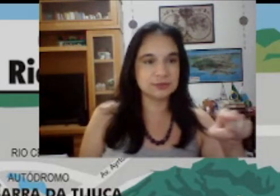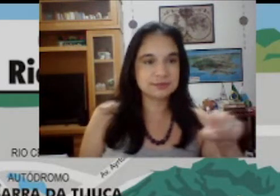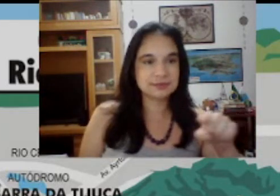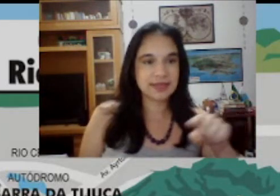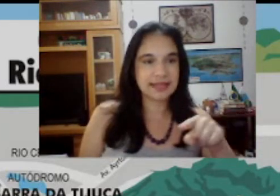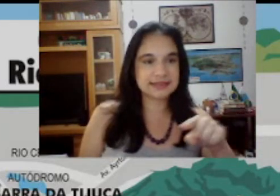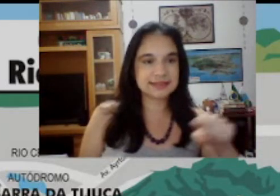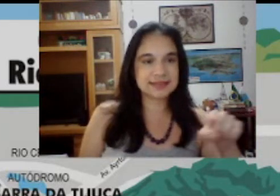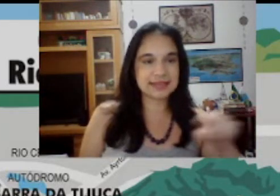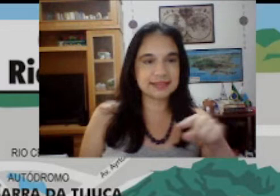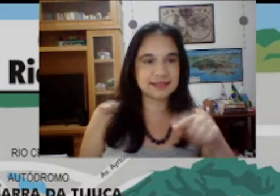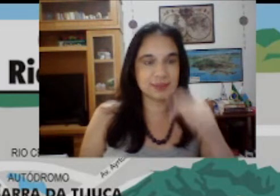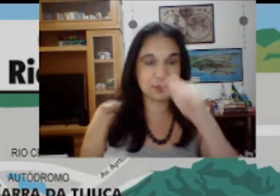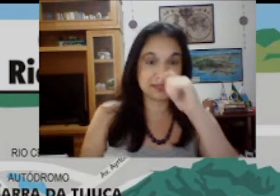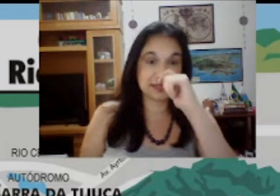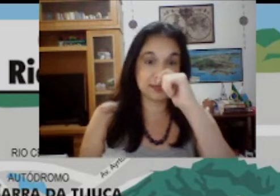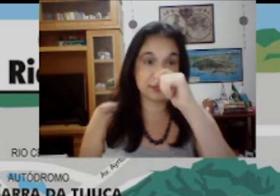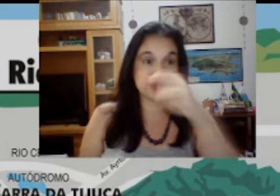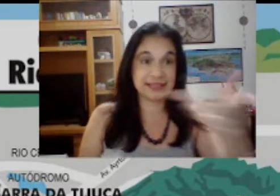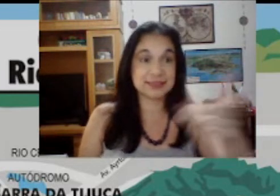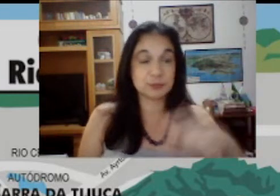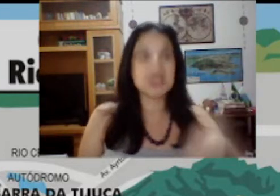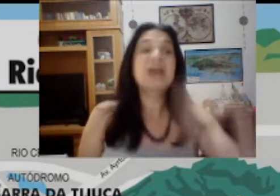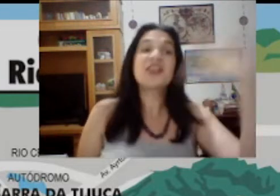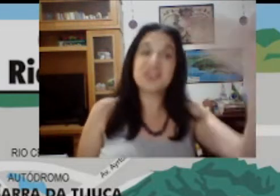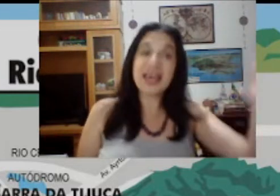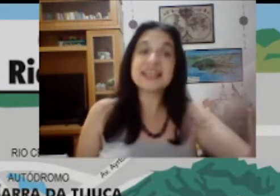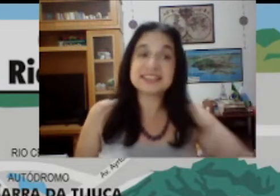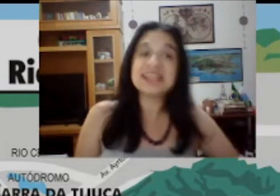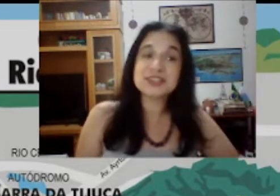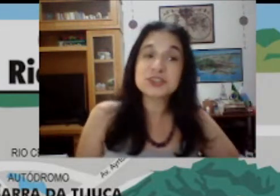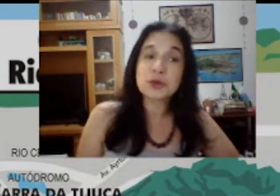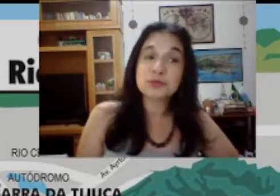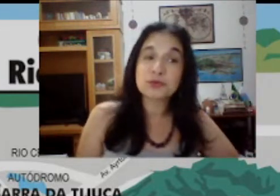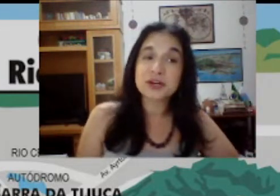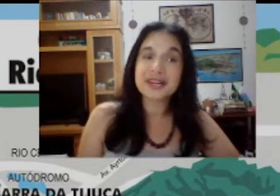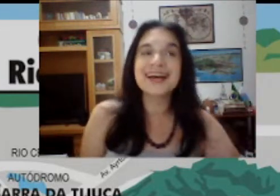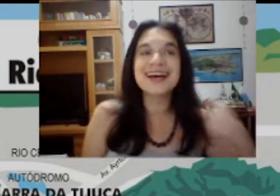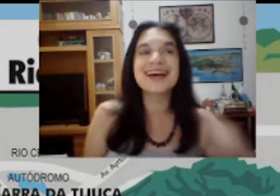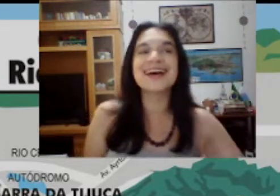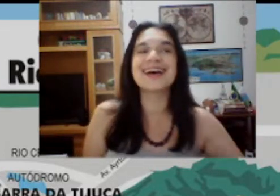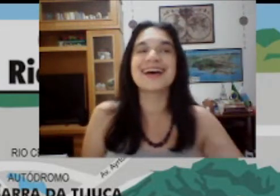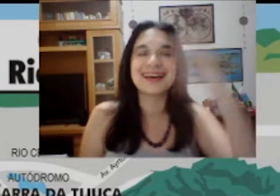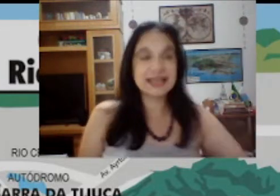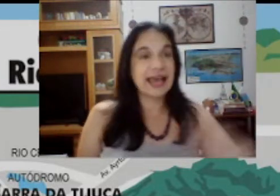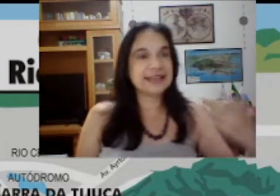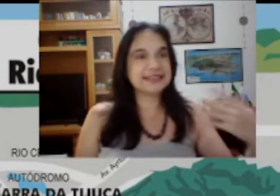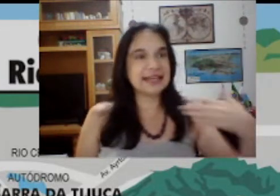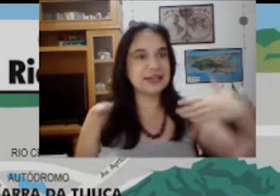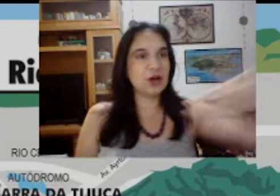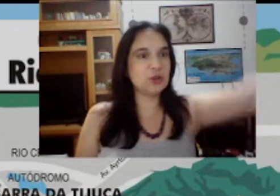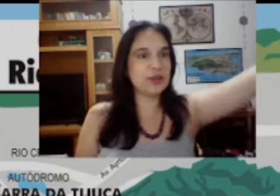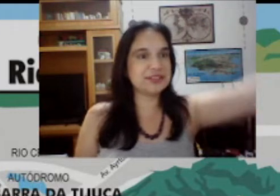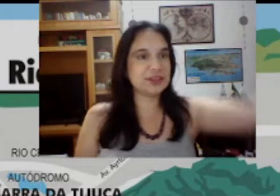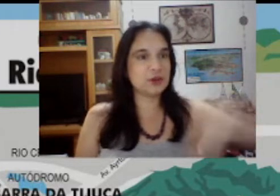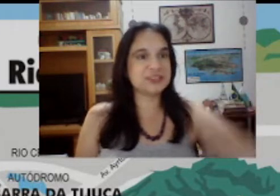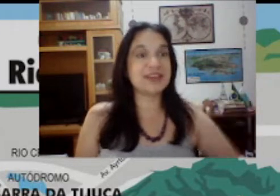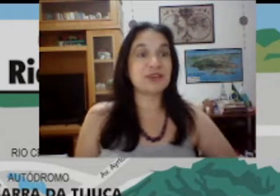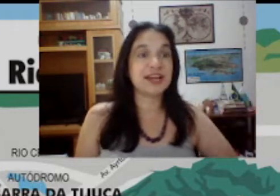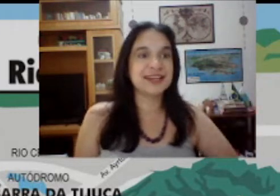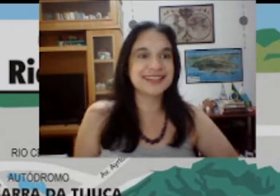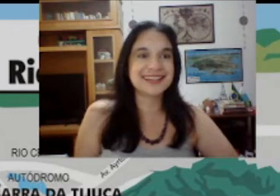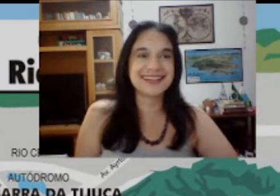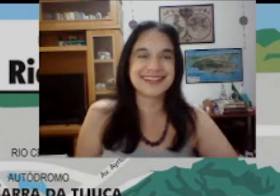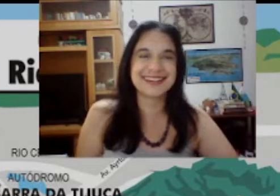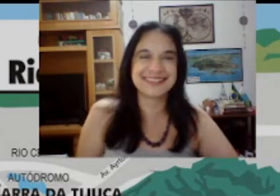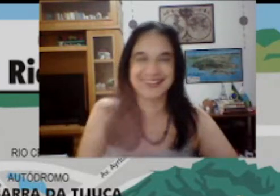Atlântico, as it says in the, because in the painting it's in Portuguese, that's the east zone for you. Extending all the way to the coast of